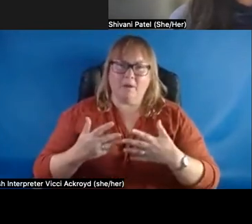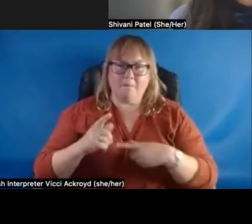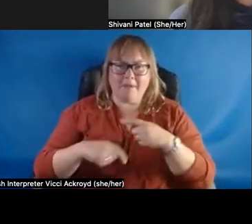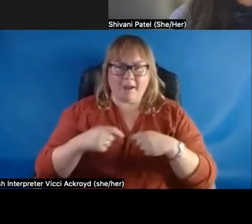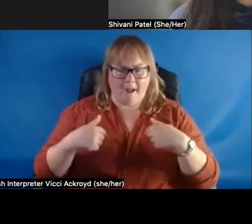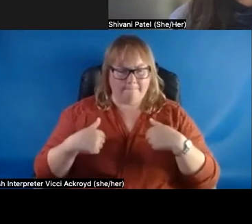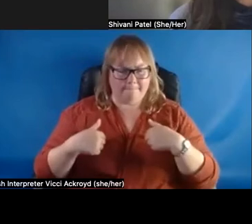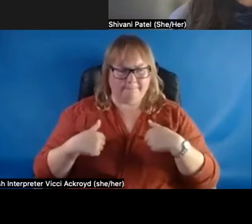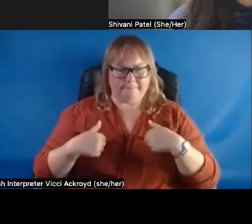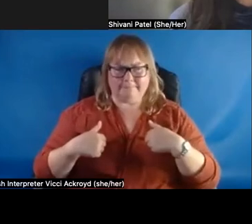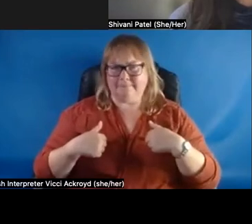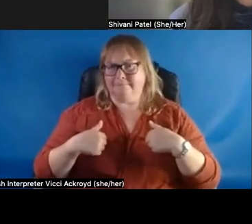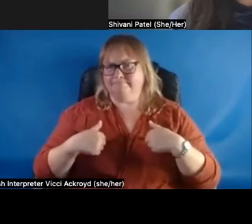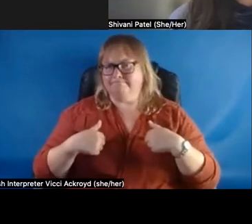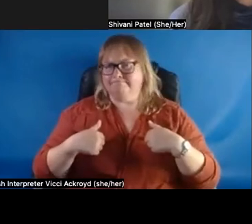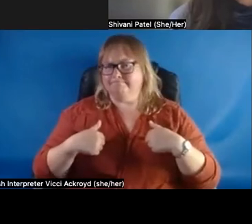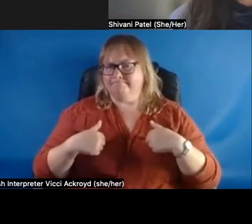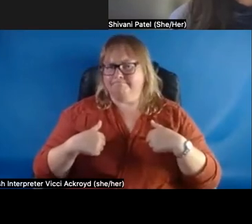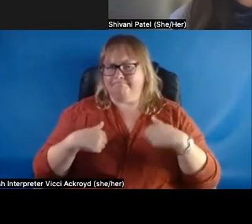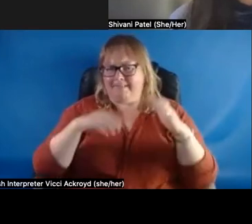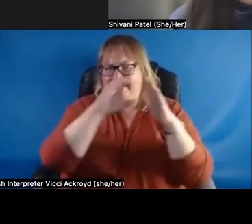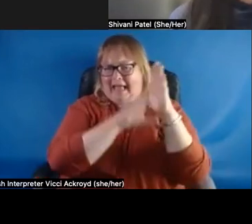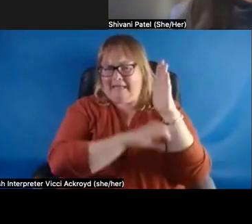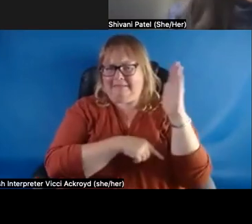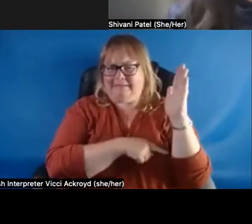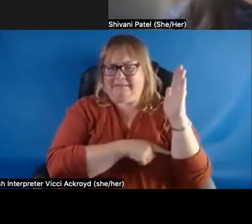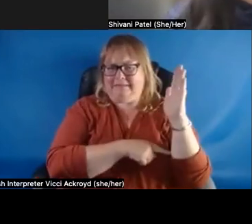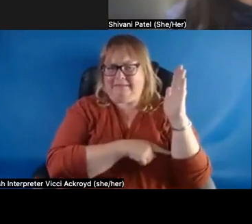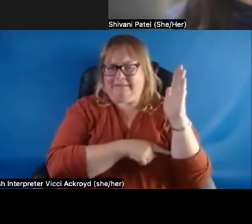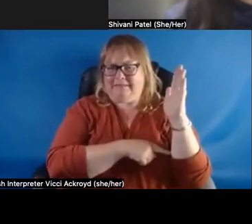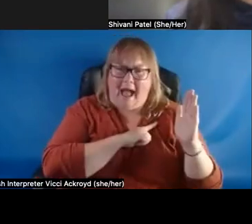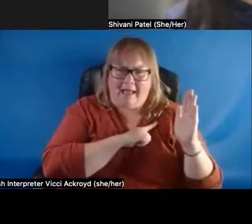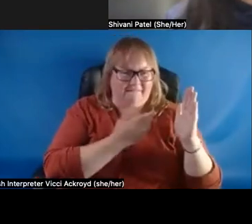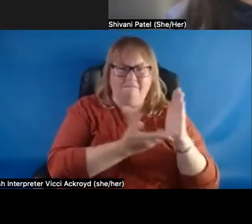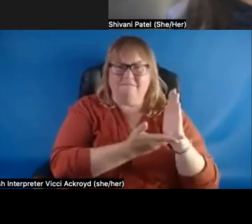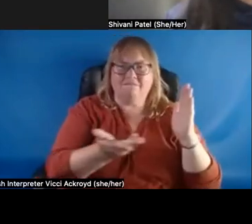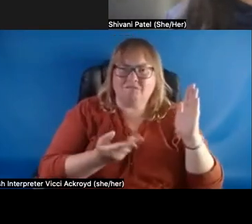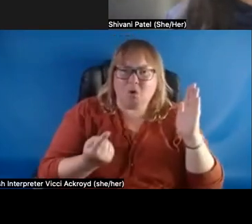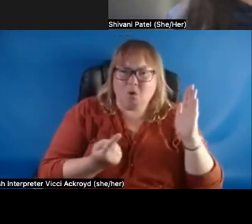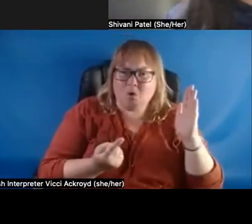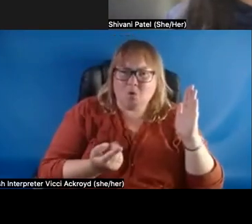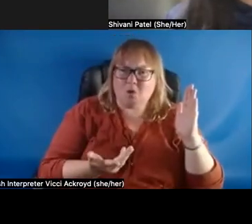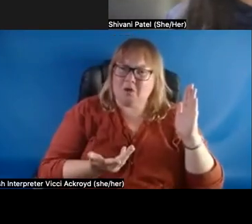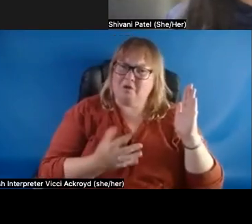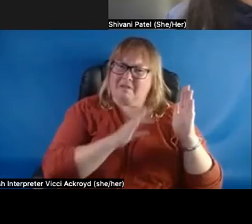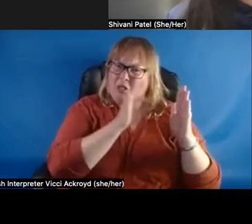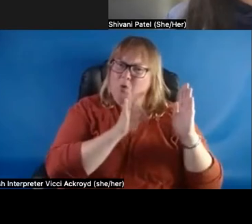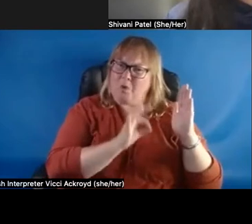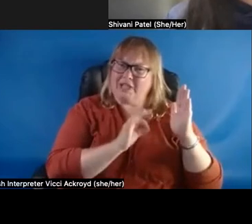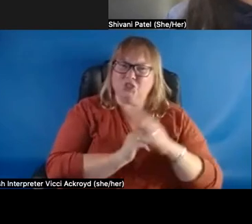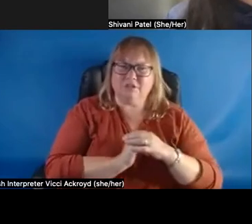systems more and more. Who is it for then? I feel like with the system in place, you